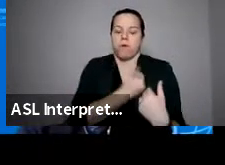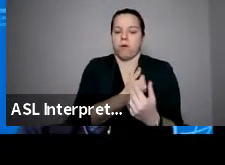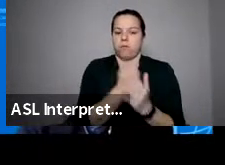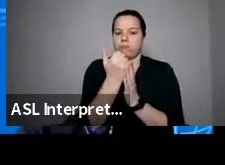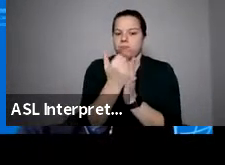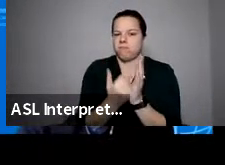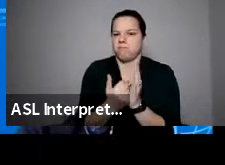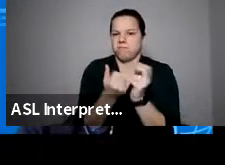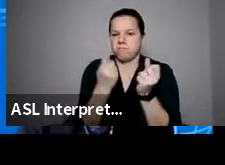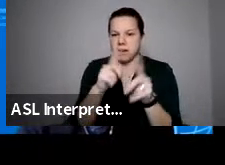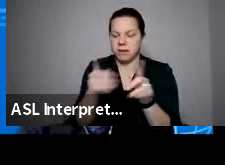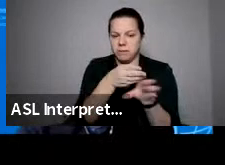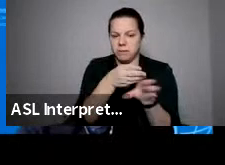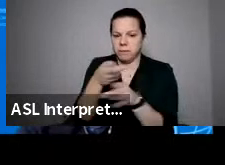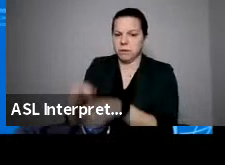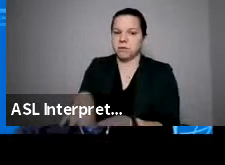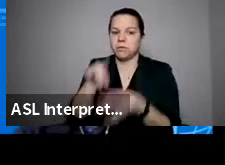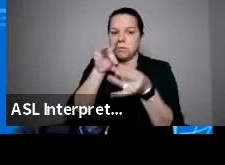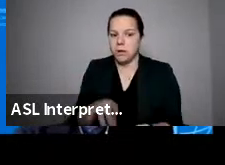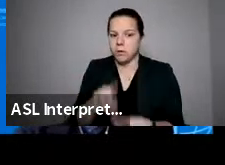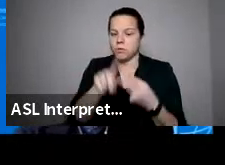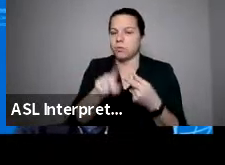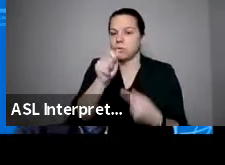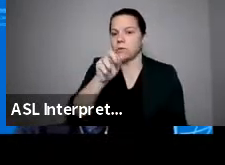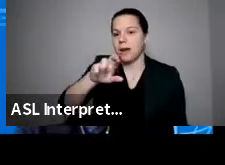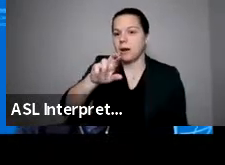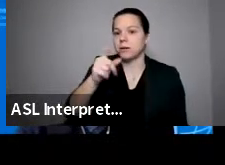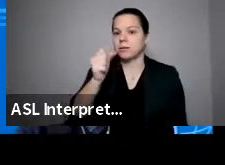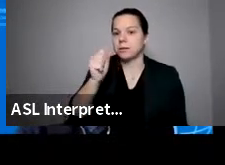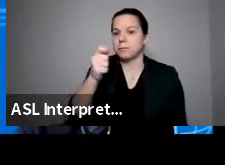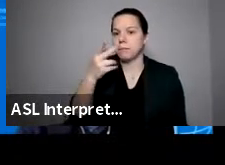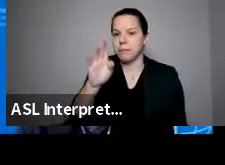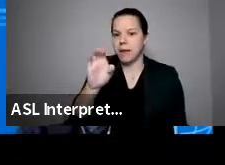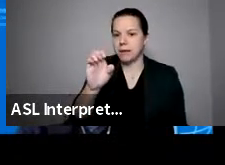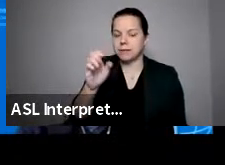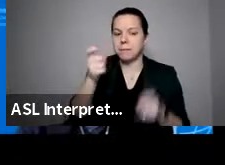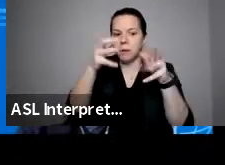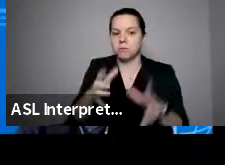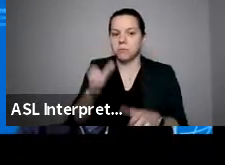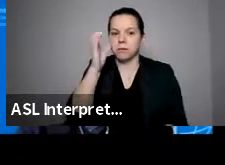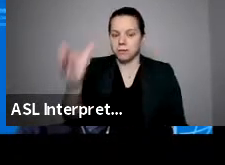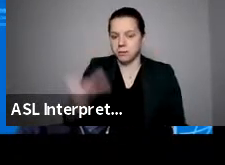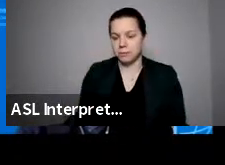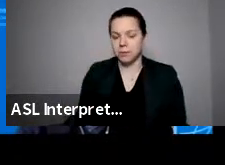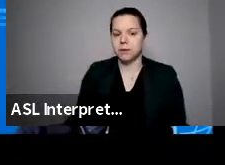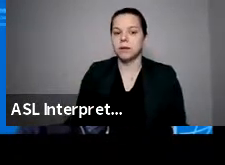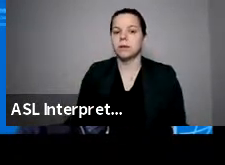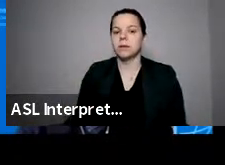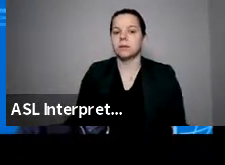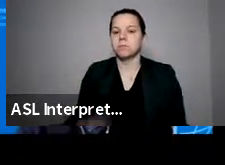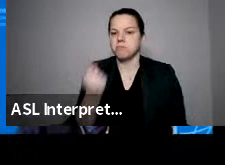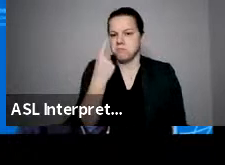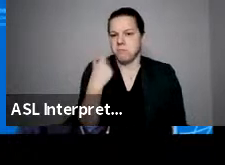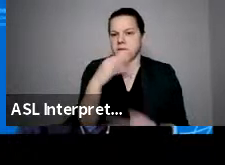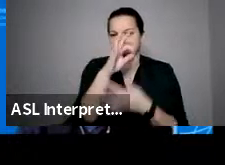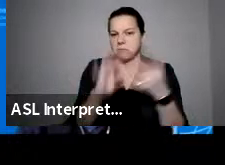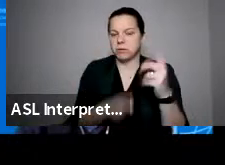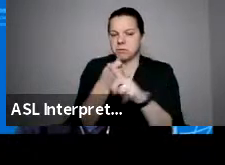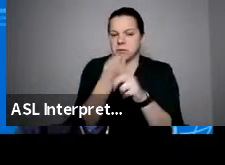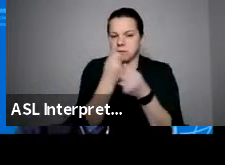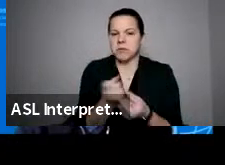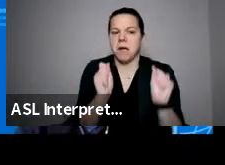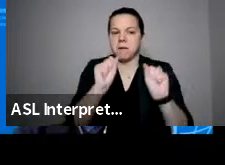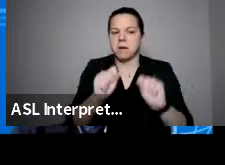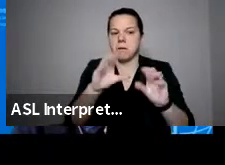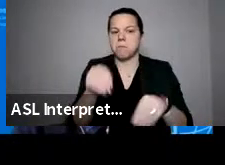areas, including on airspace management concepts. And we're doing this to determine if there are options that are safe and may